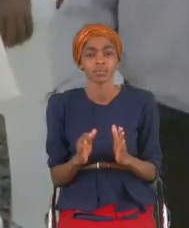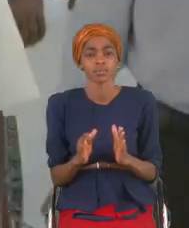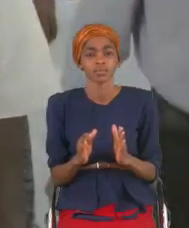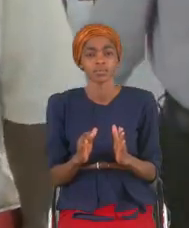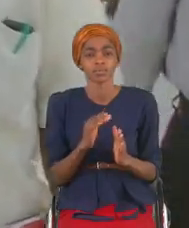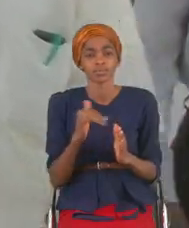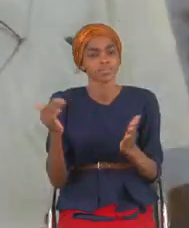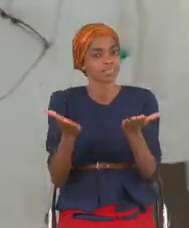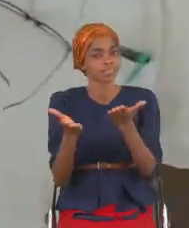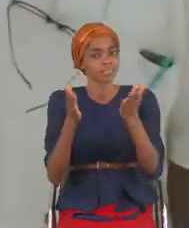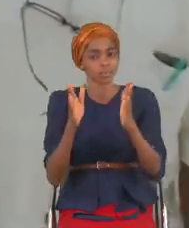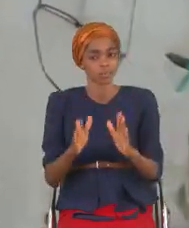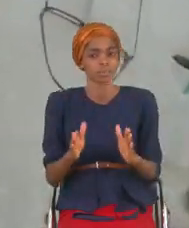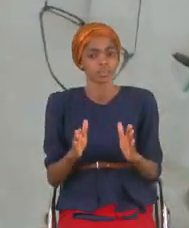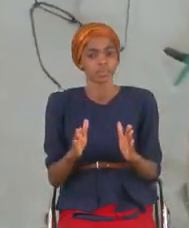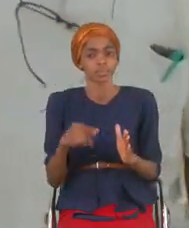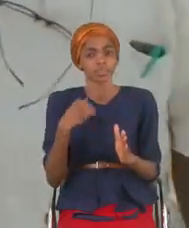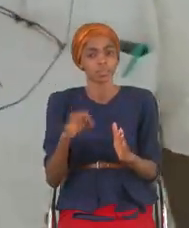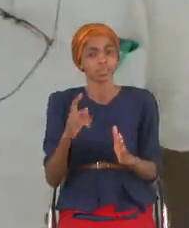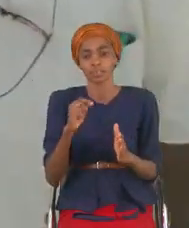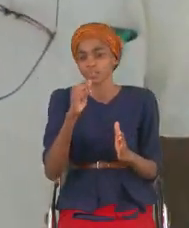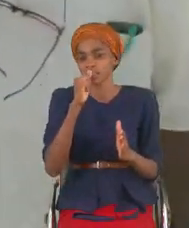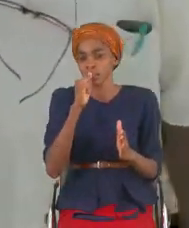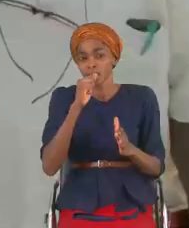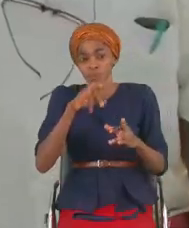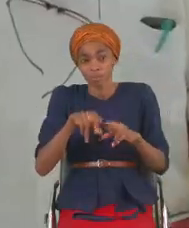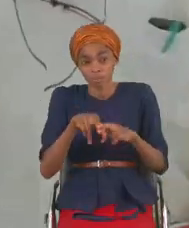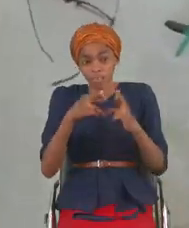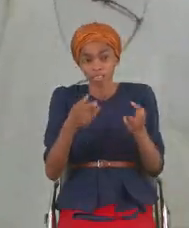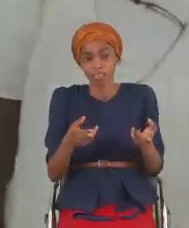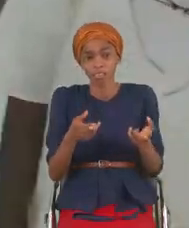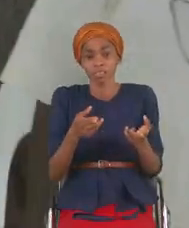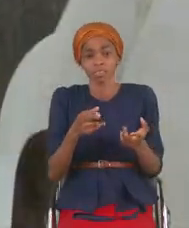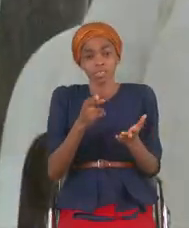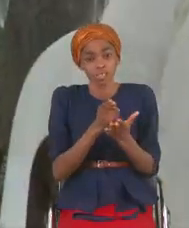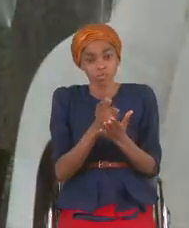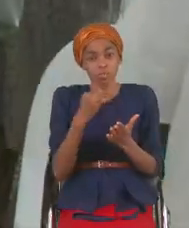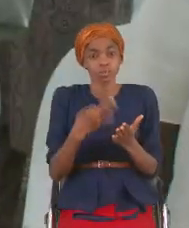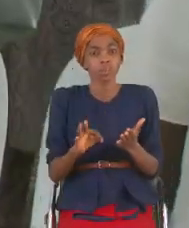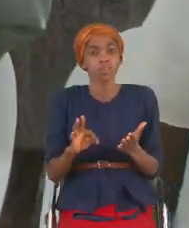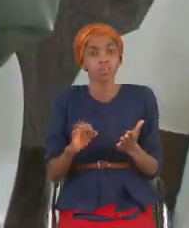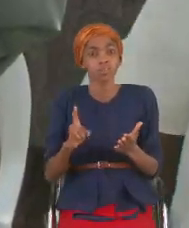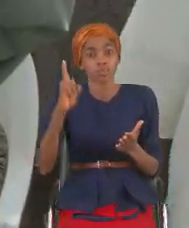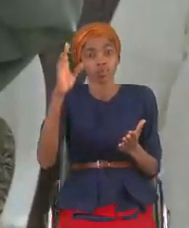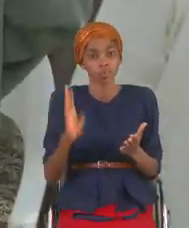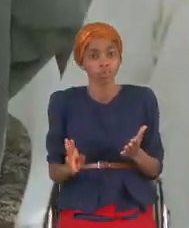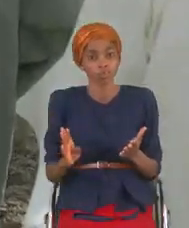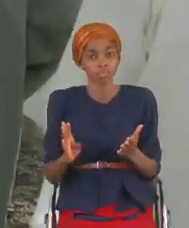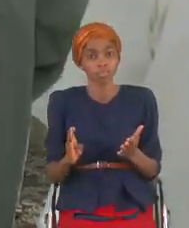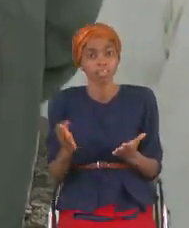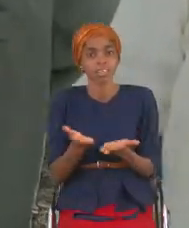still watch of the mysteries of god make a servant a servant of